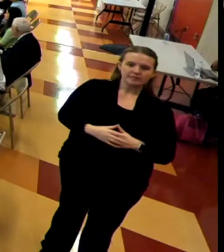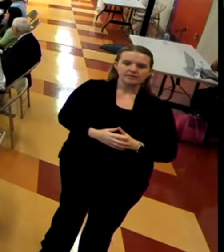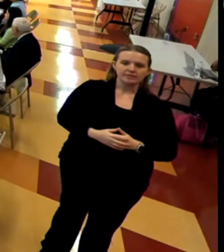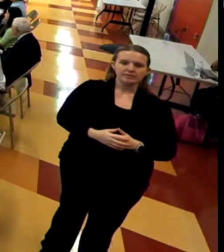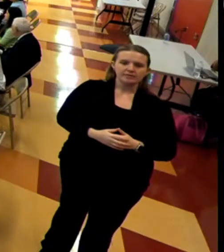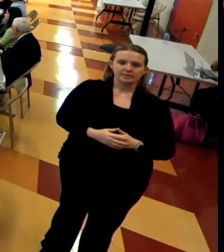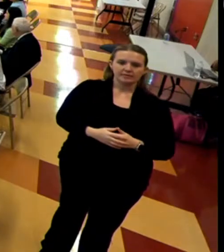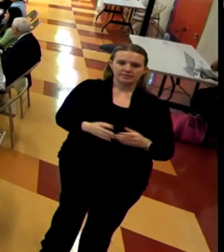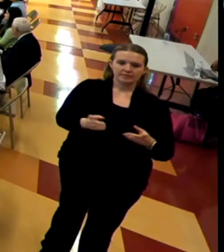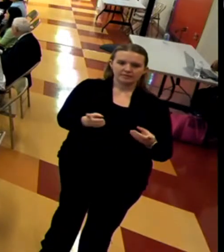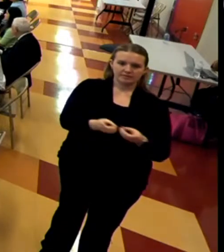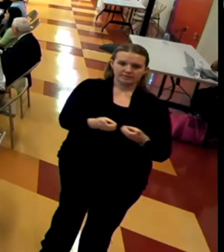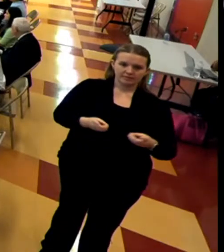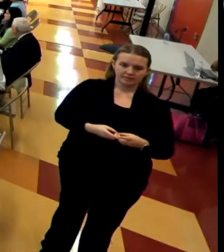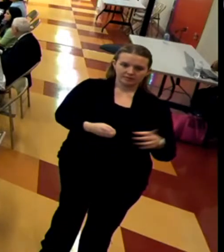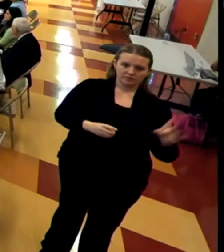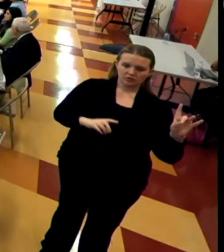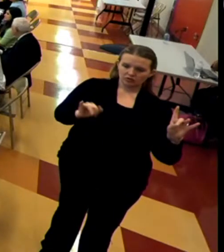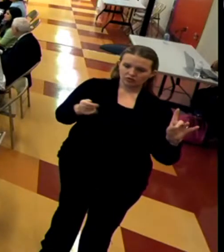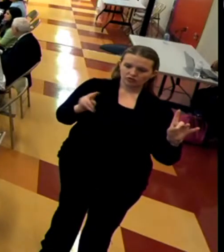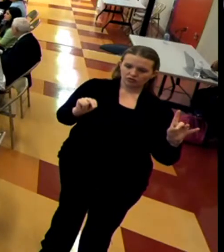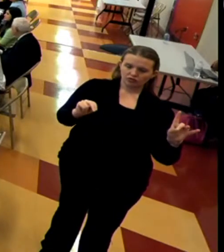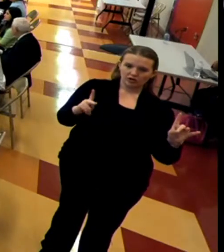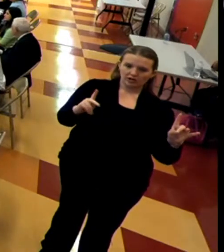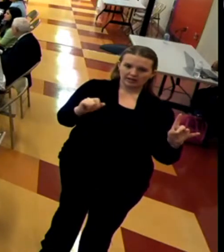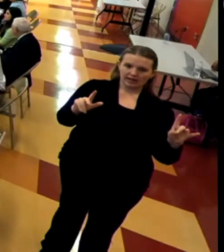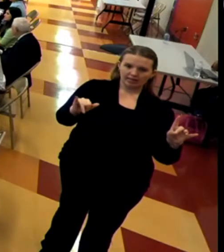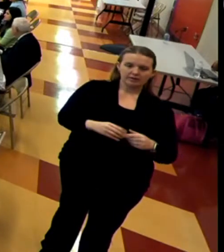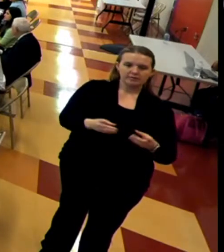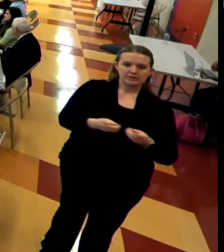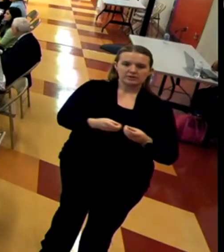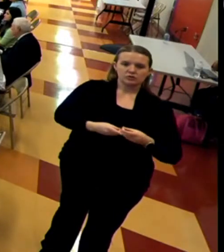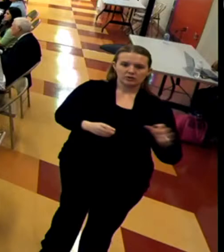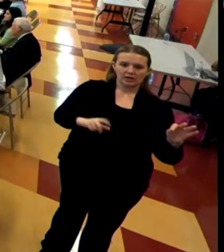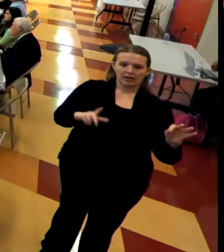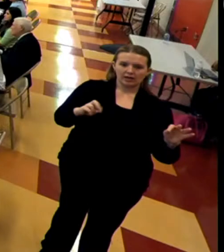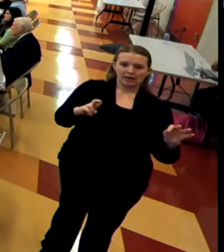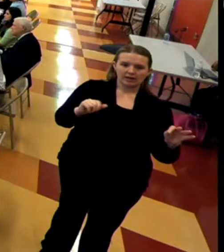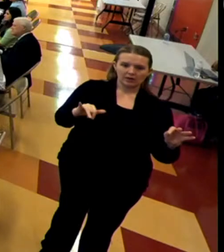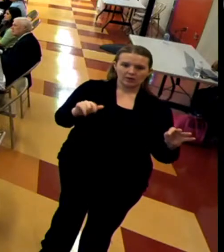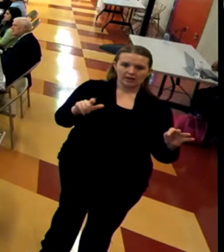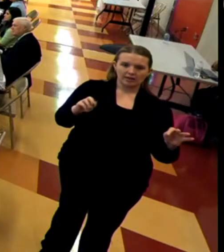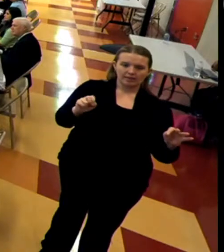Yay. District 8, John Kelly. District 9, Larry Lamborn.